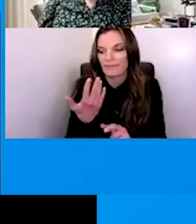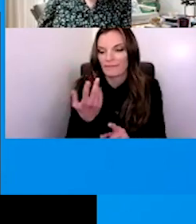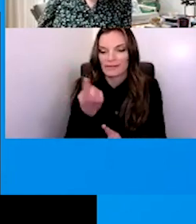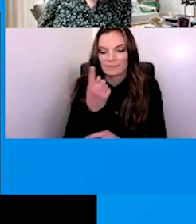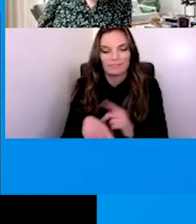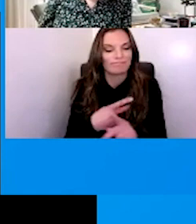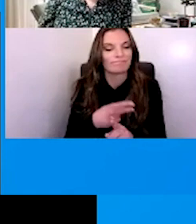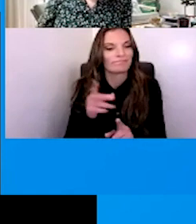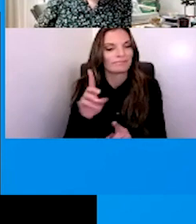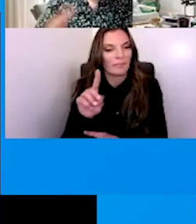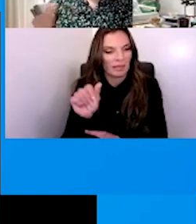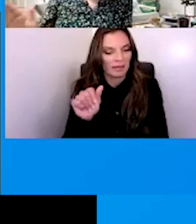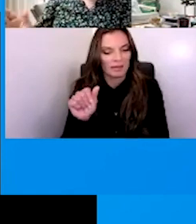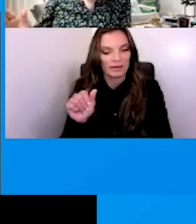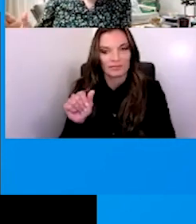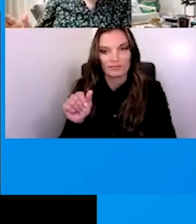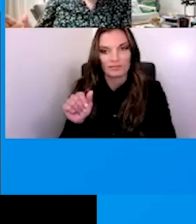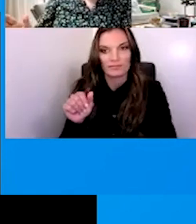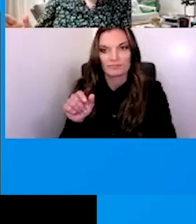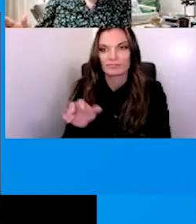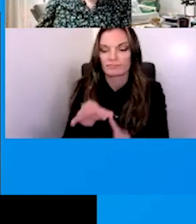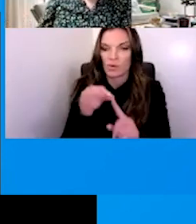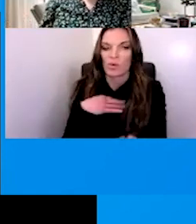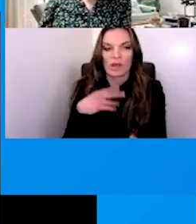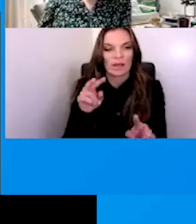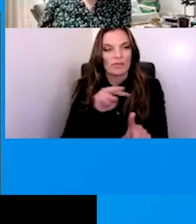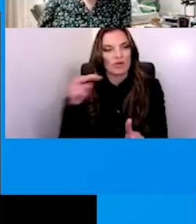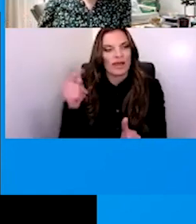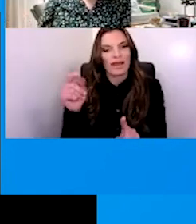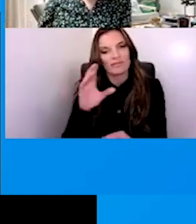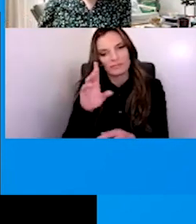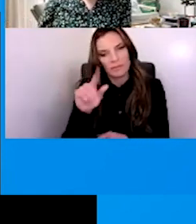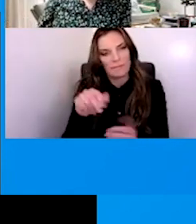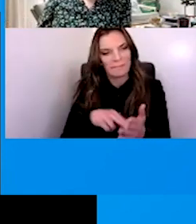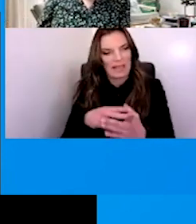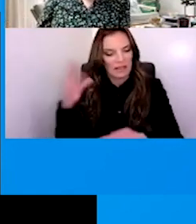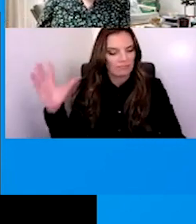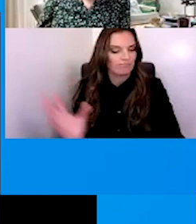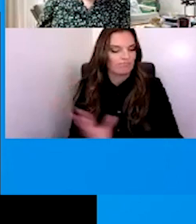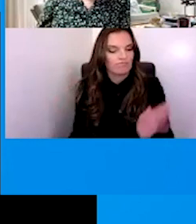disability, especially when we look at the broad scope of disability, right? When we're thinking about